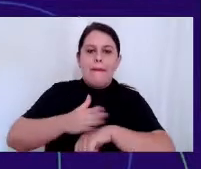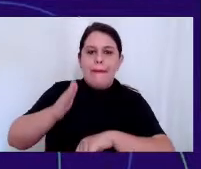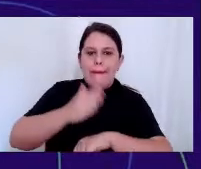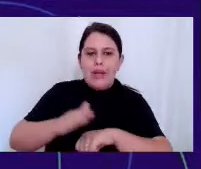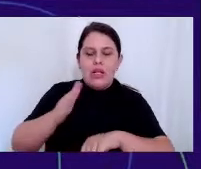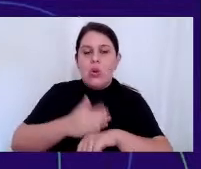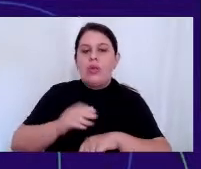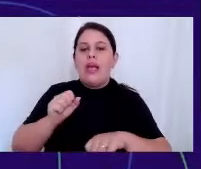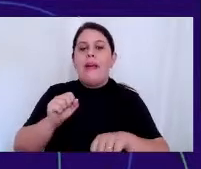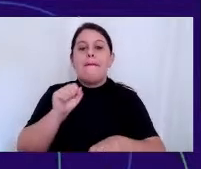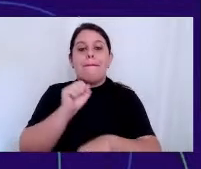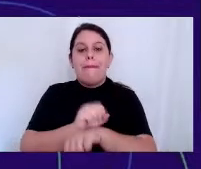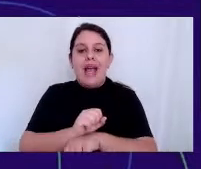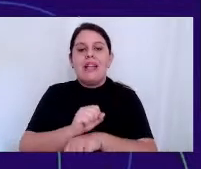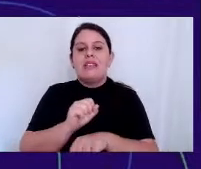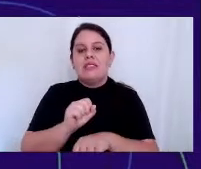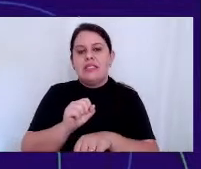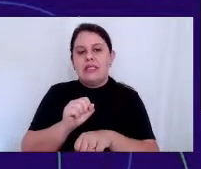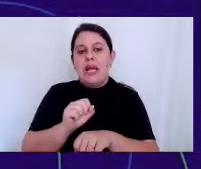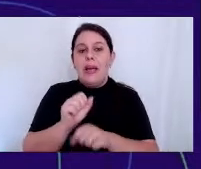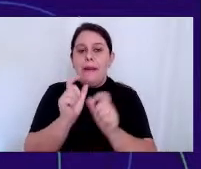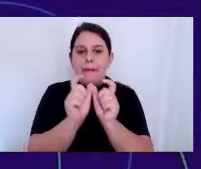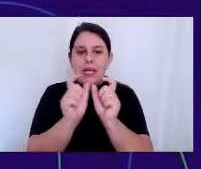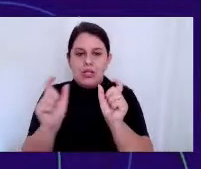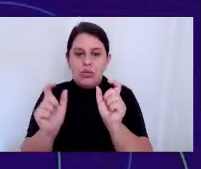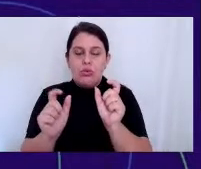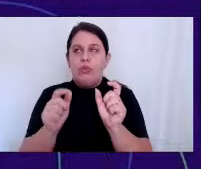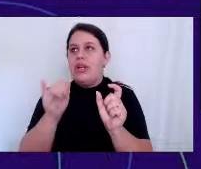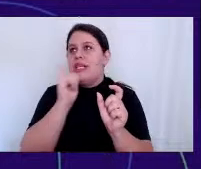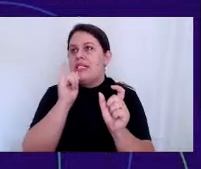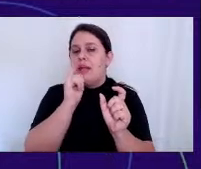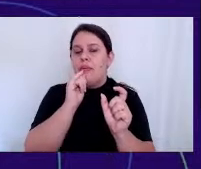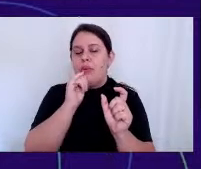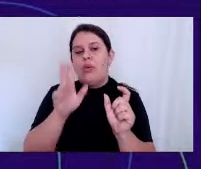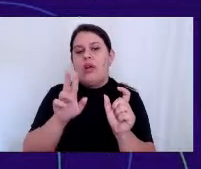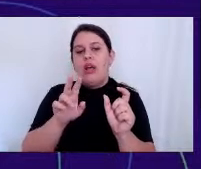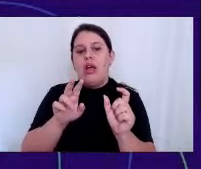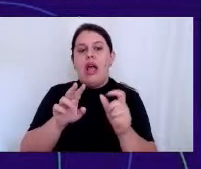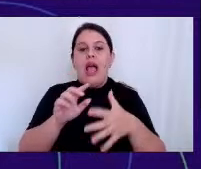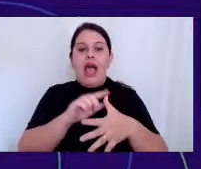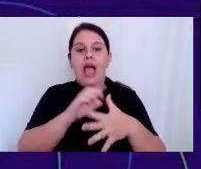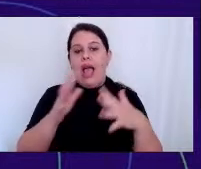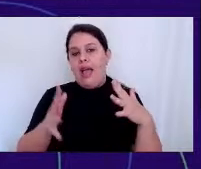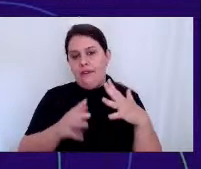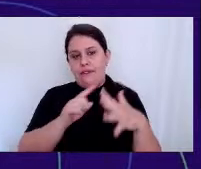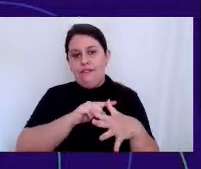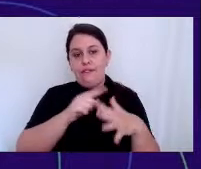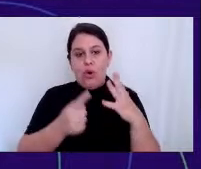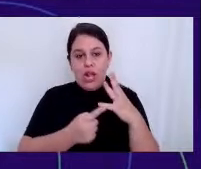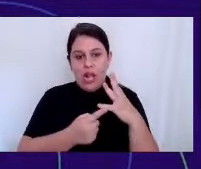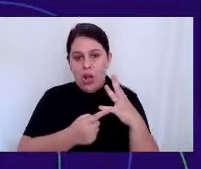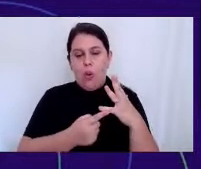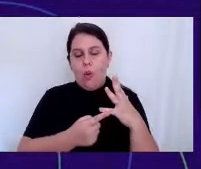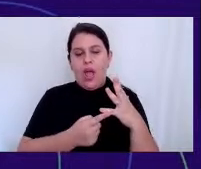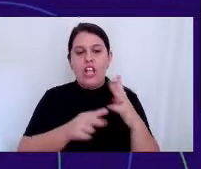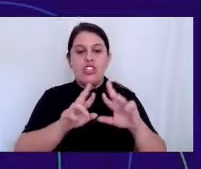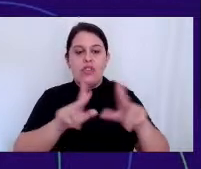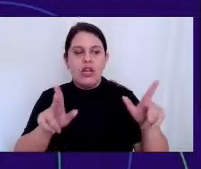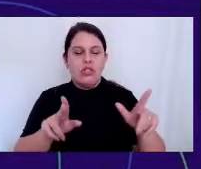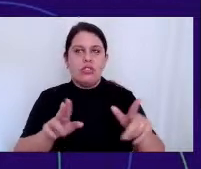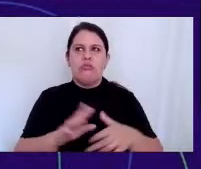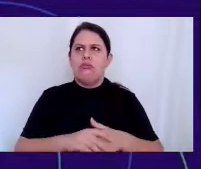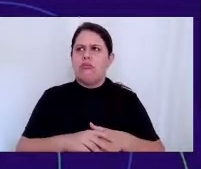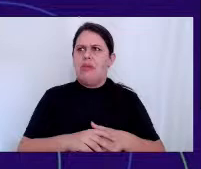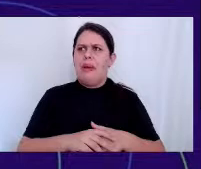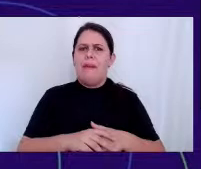pull and pool. And so ChatGPT just did not get it. It didn't quite know what minimal pairs are, and it kept providing lists